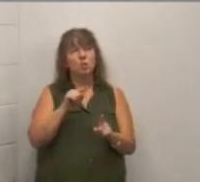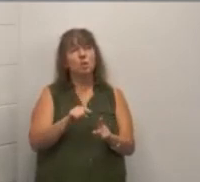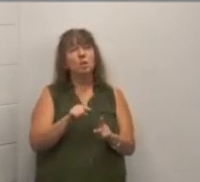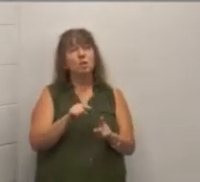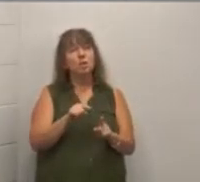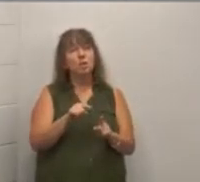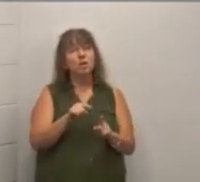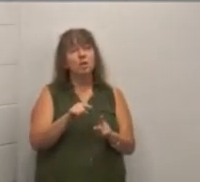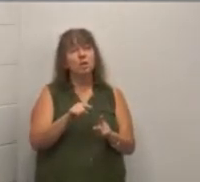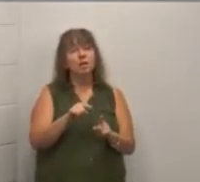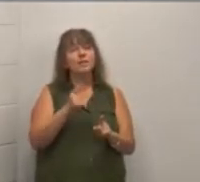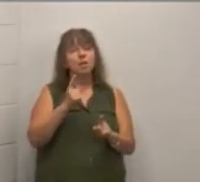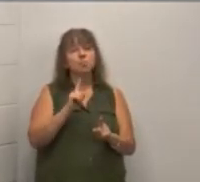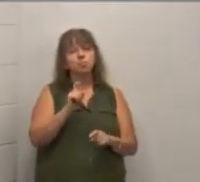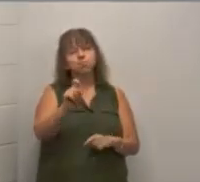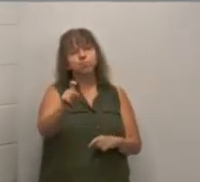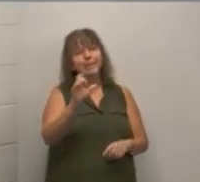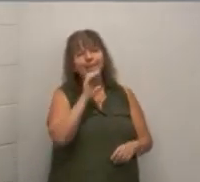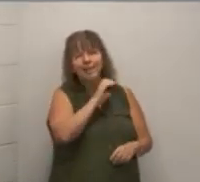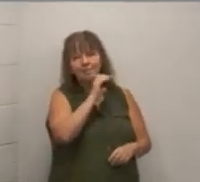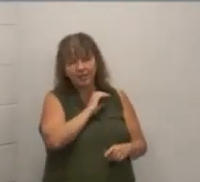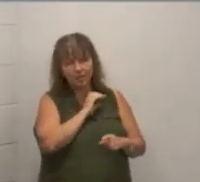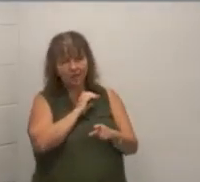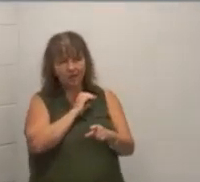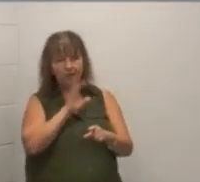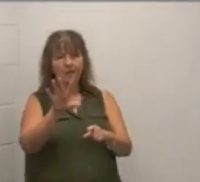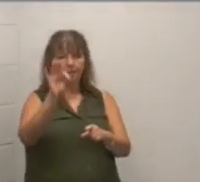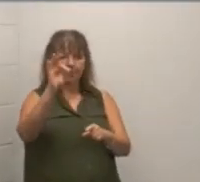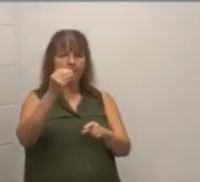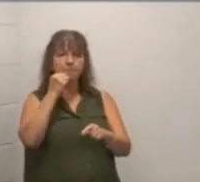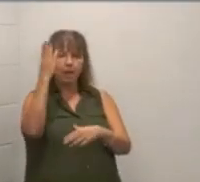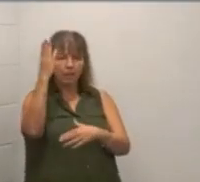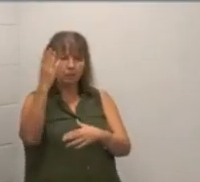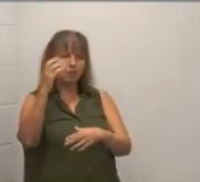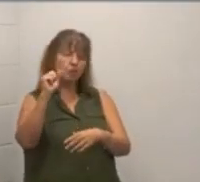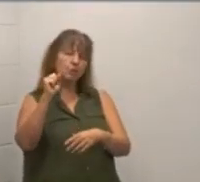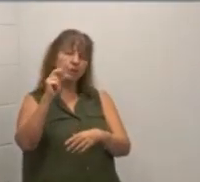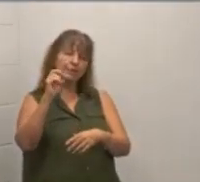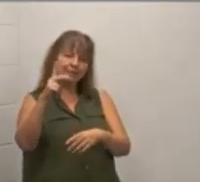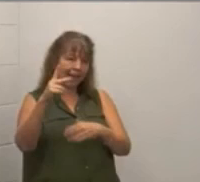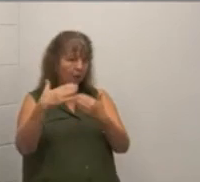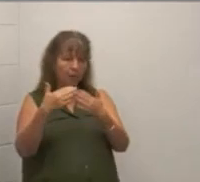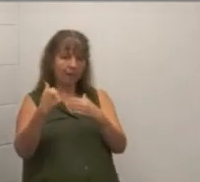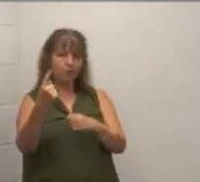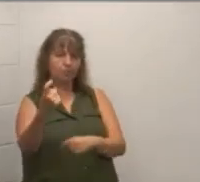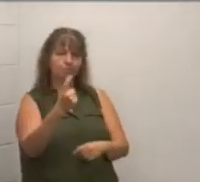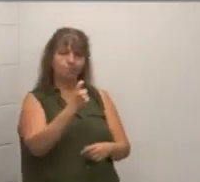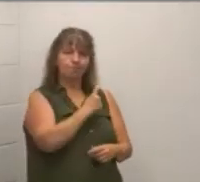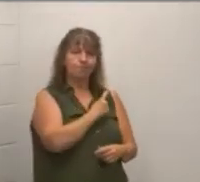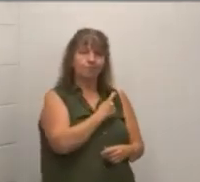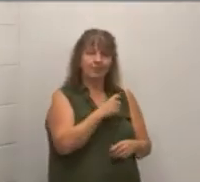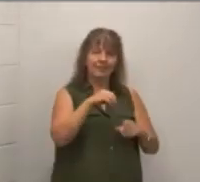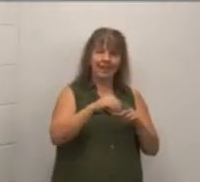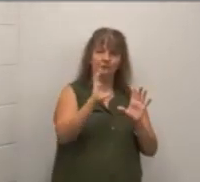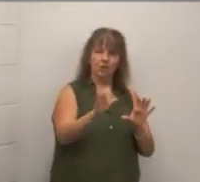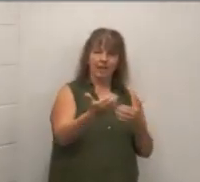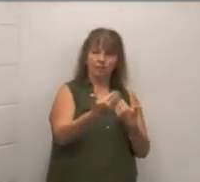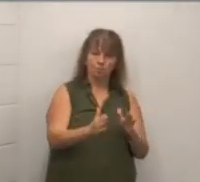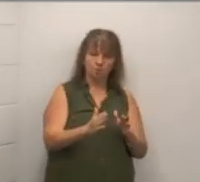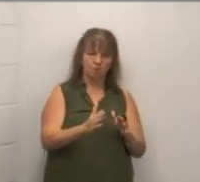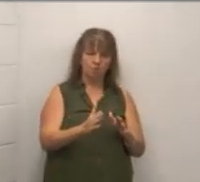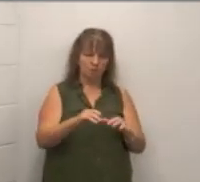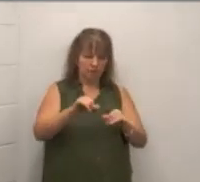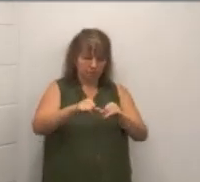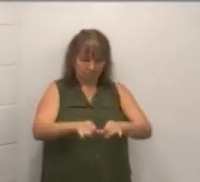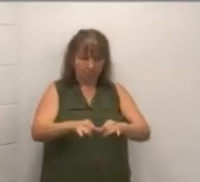likely walk down to the cafeteria, pick up their lunch or a snack, and then go back to the classroom,